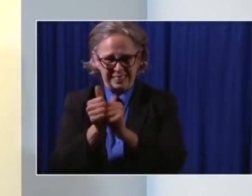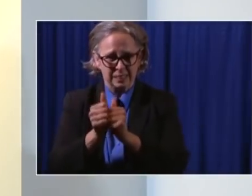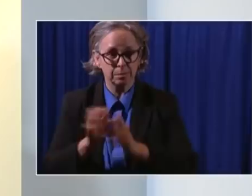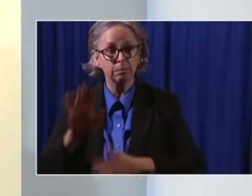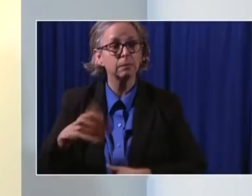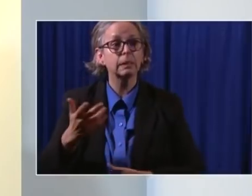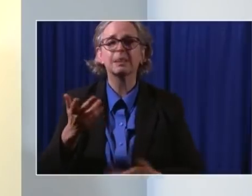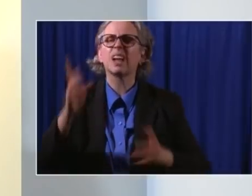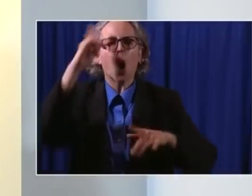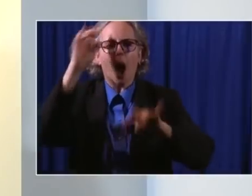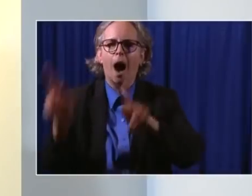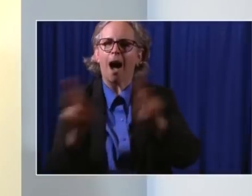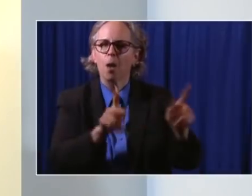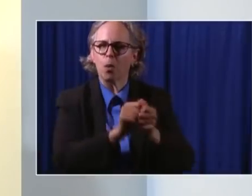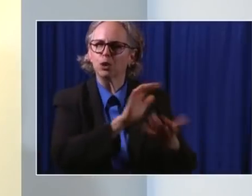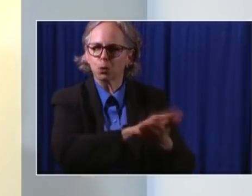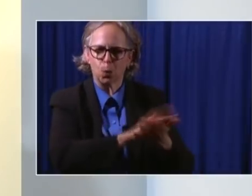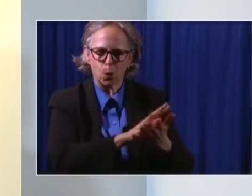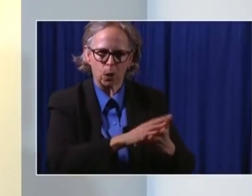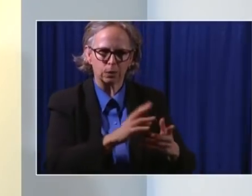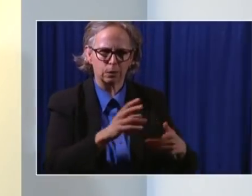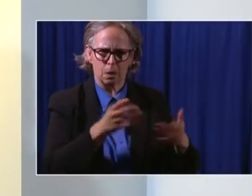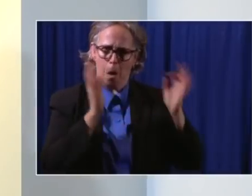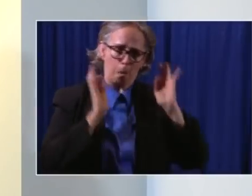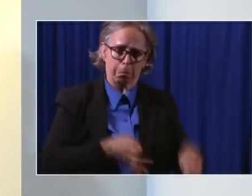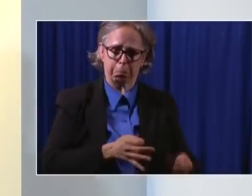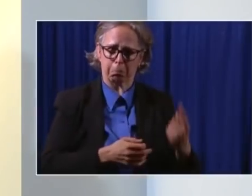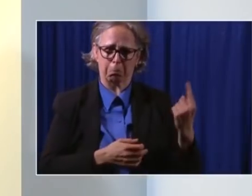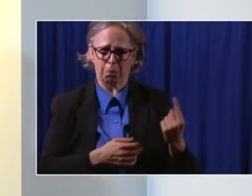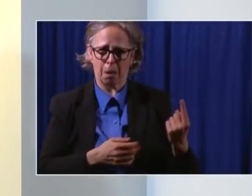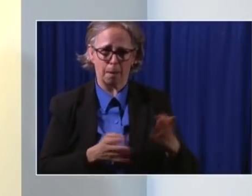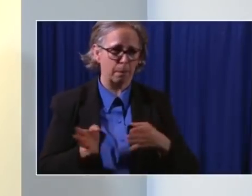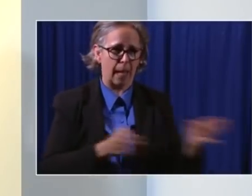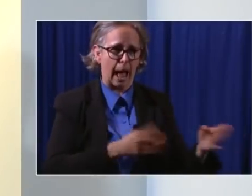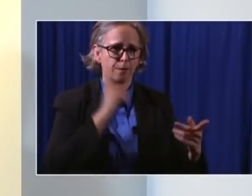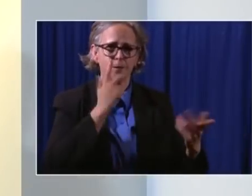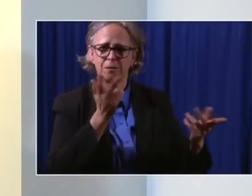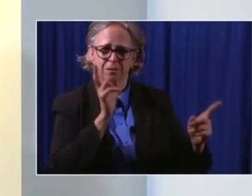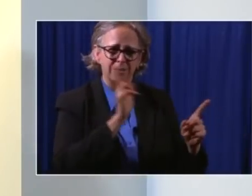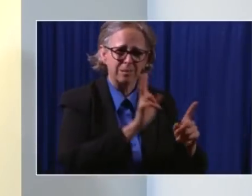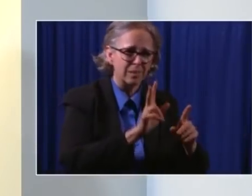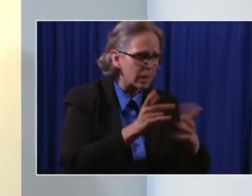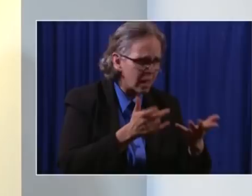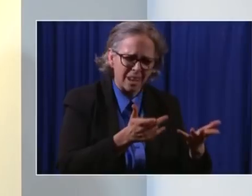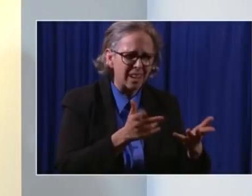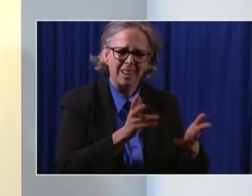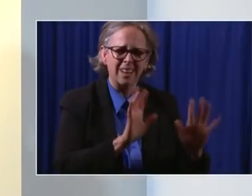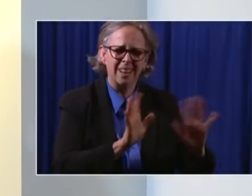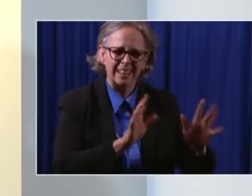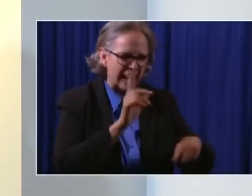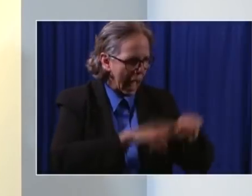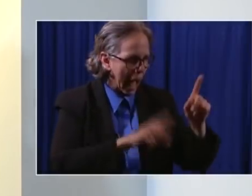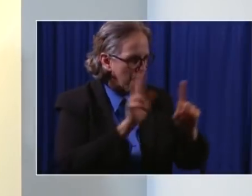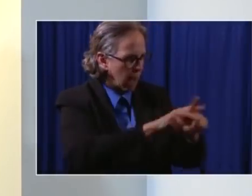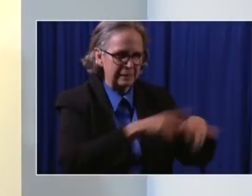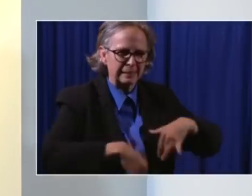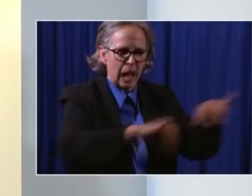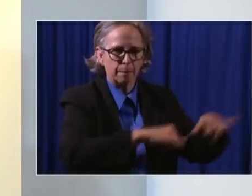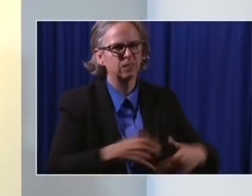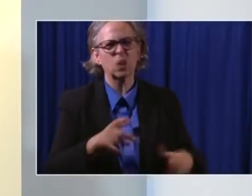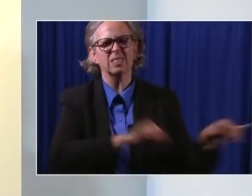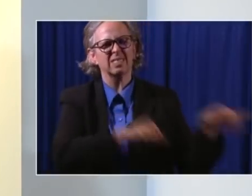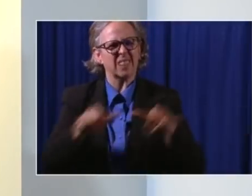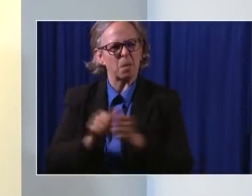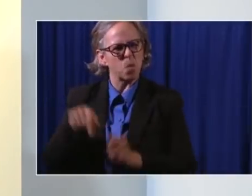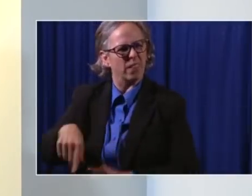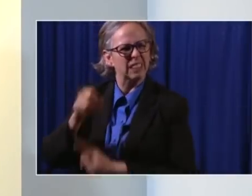come up with one set of plans that address the unique circumstances that everybody operates under, and that's